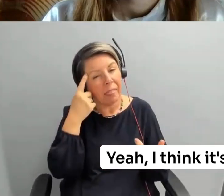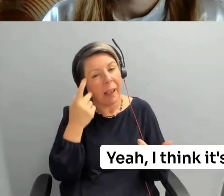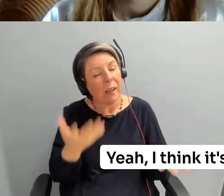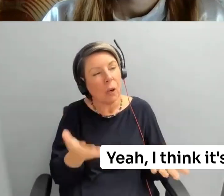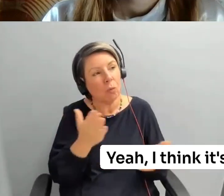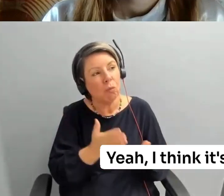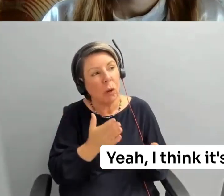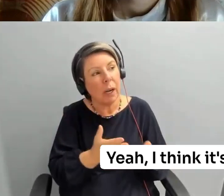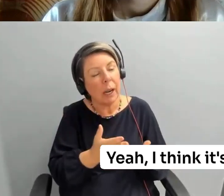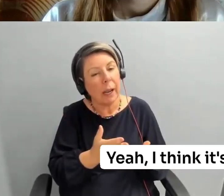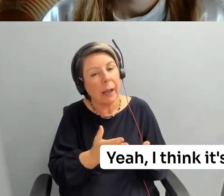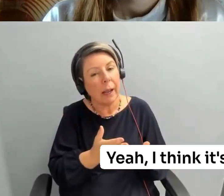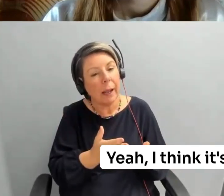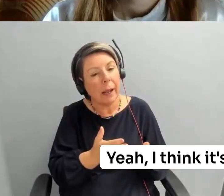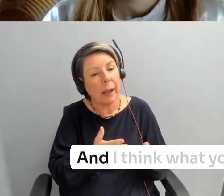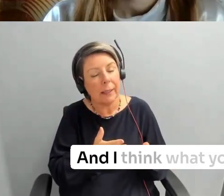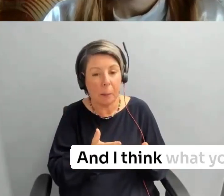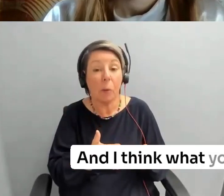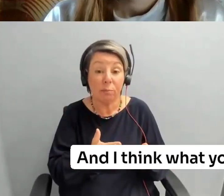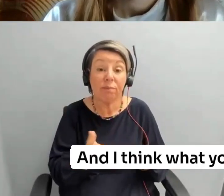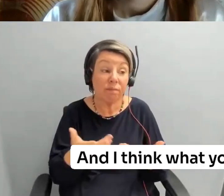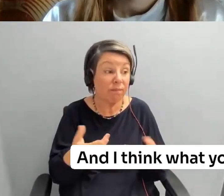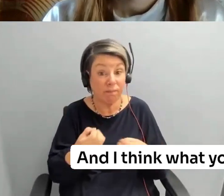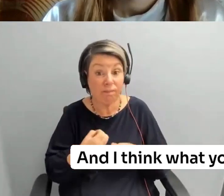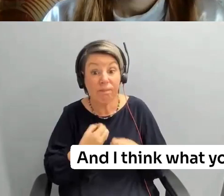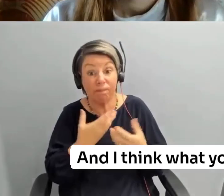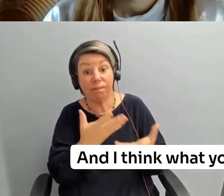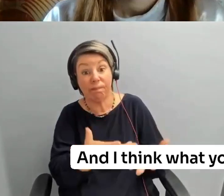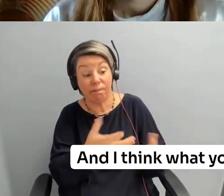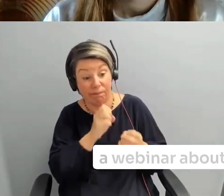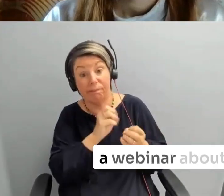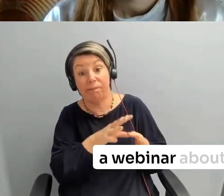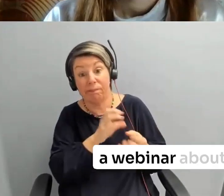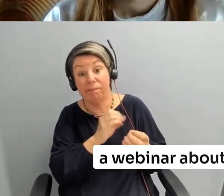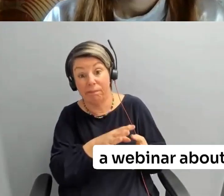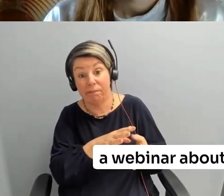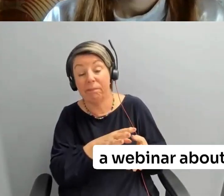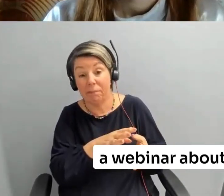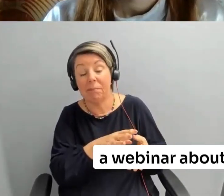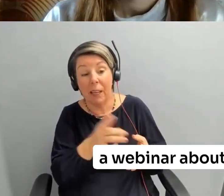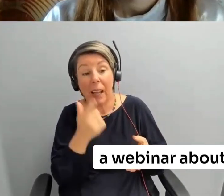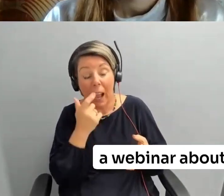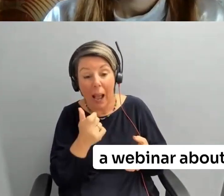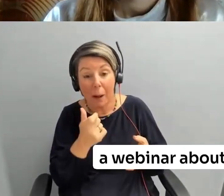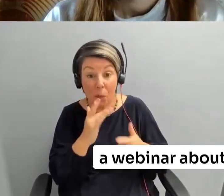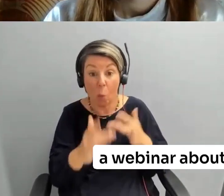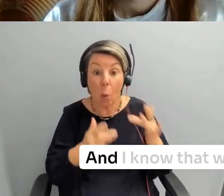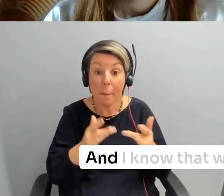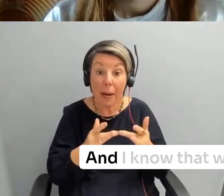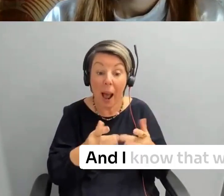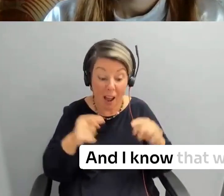it's all about just airing it. And I think what you've done here with doing a webinar about it is a big step